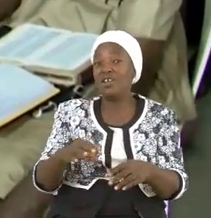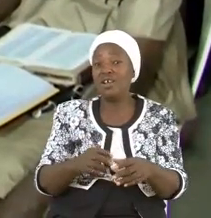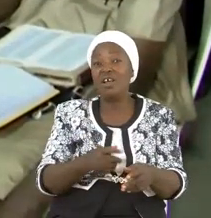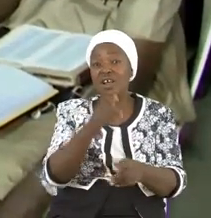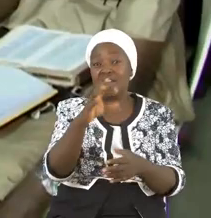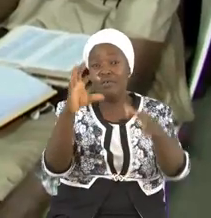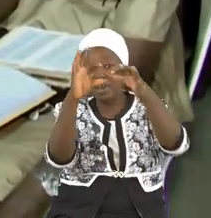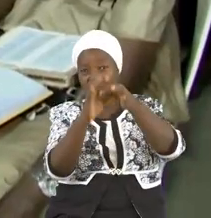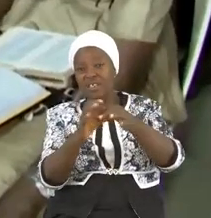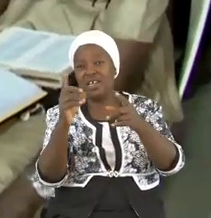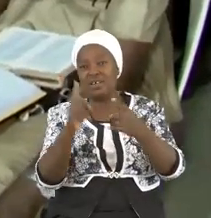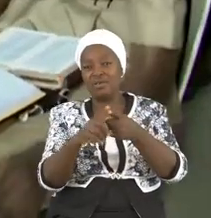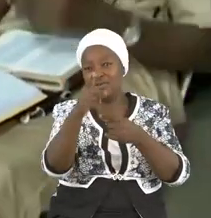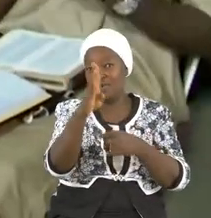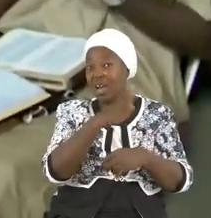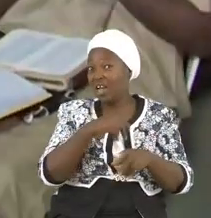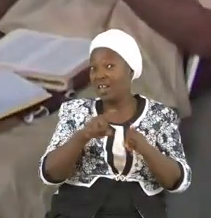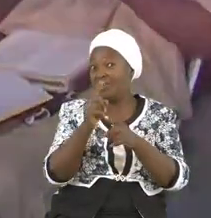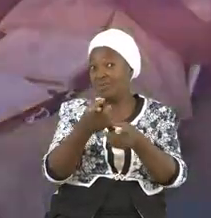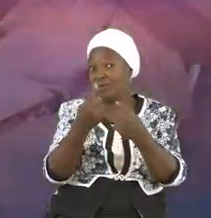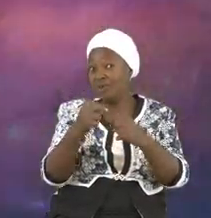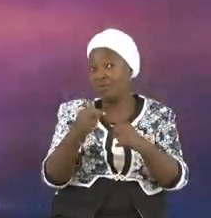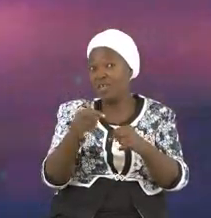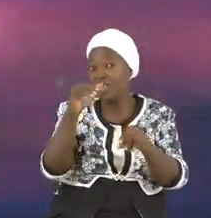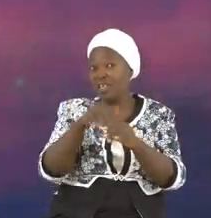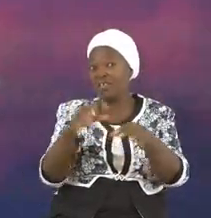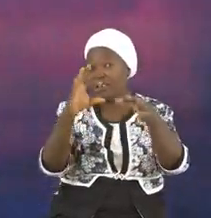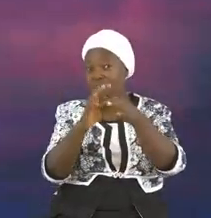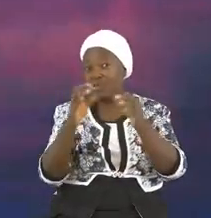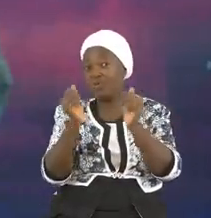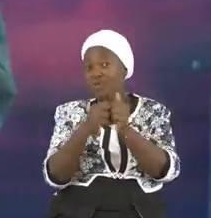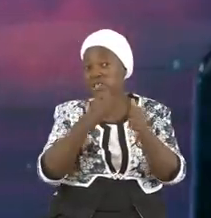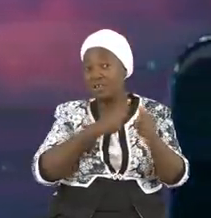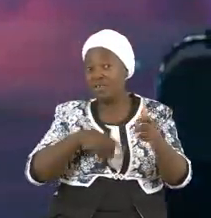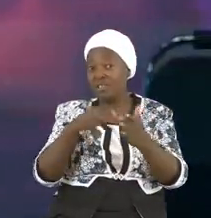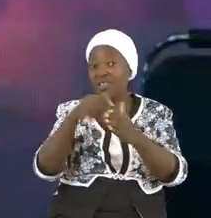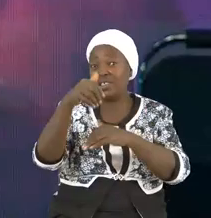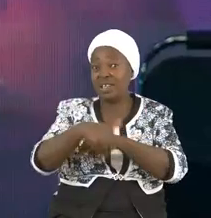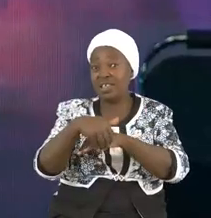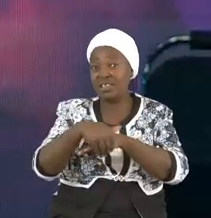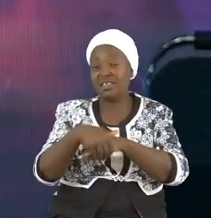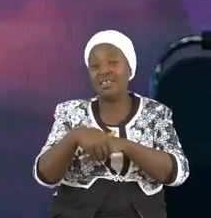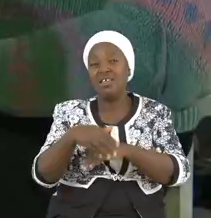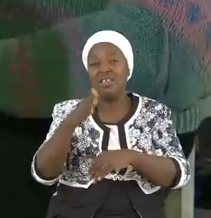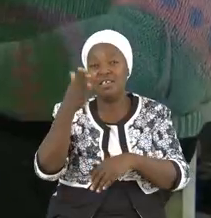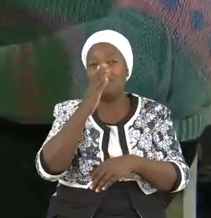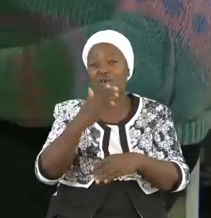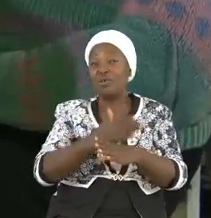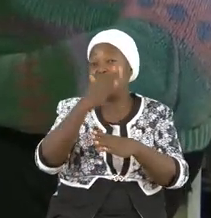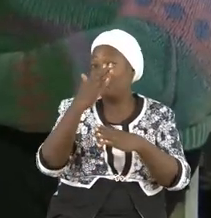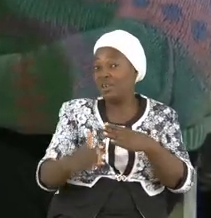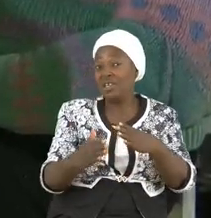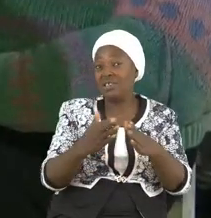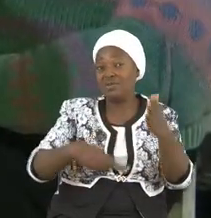And as you come in reconciliation with the Lord tonight, there'll be total recovery in your life.